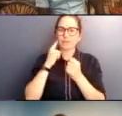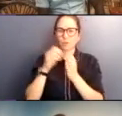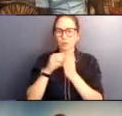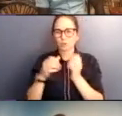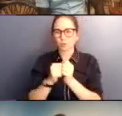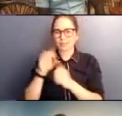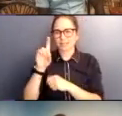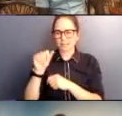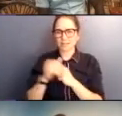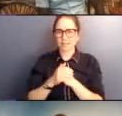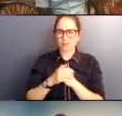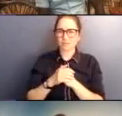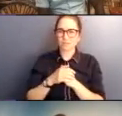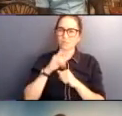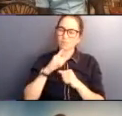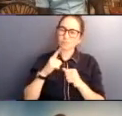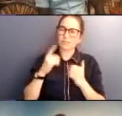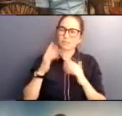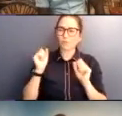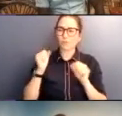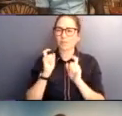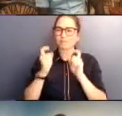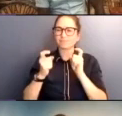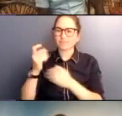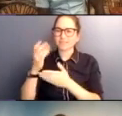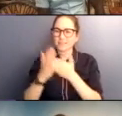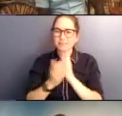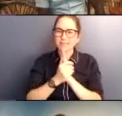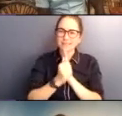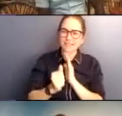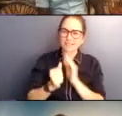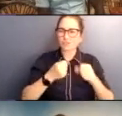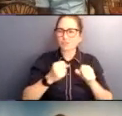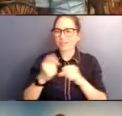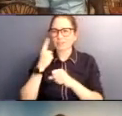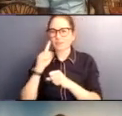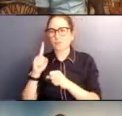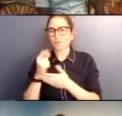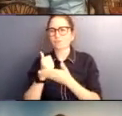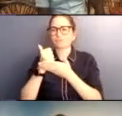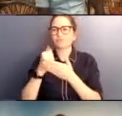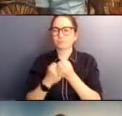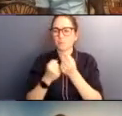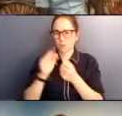We hope we can equip you with some of those skills and strategies to champion for our students.